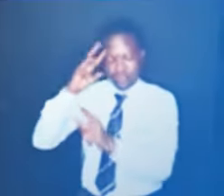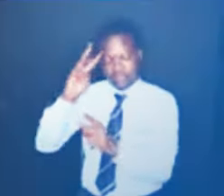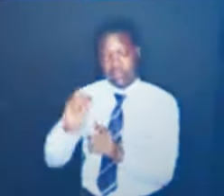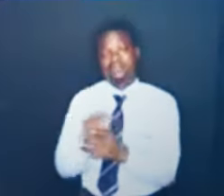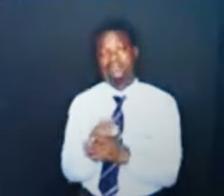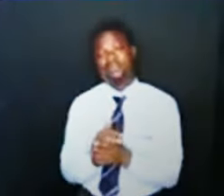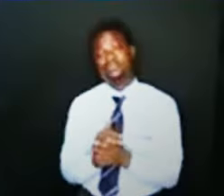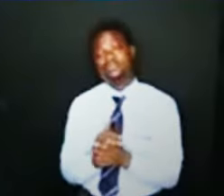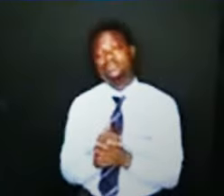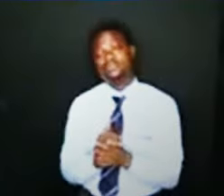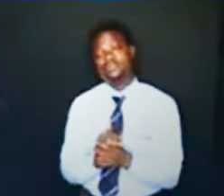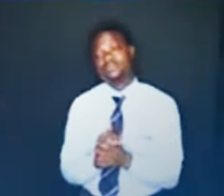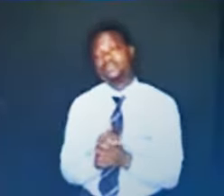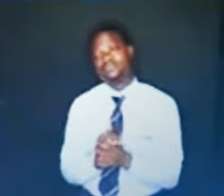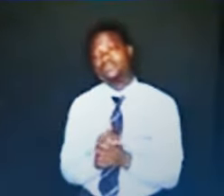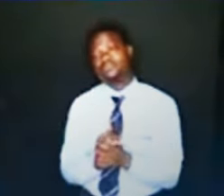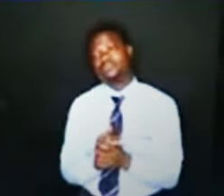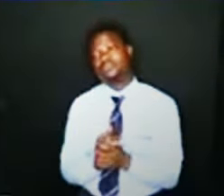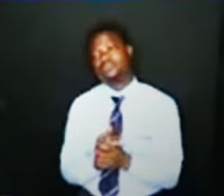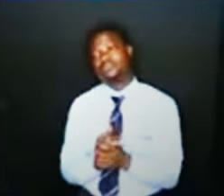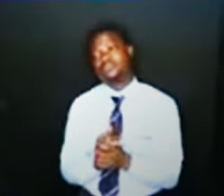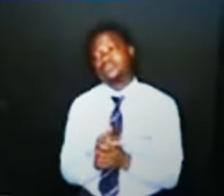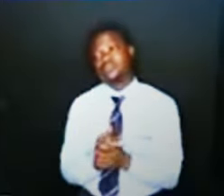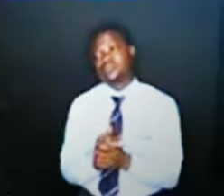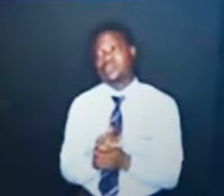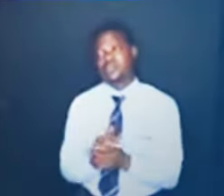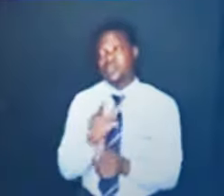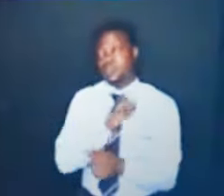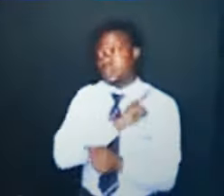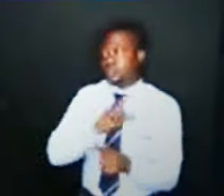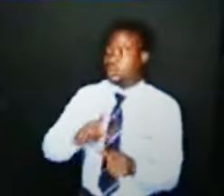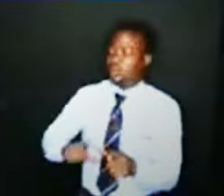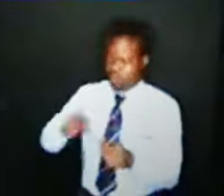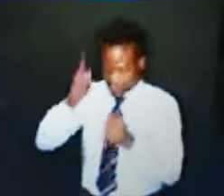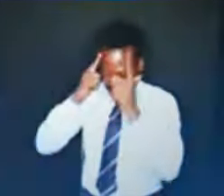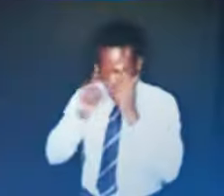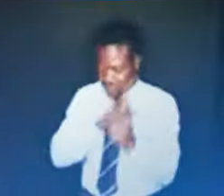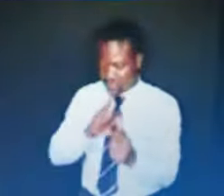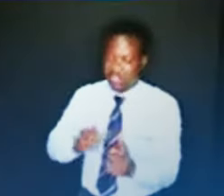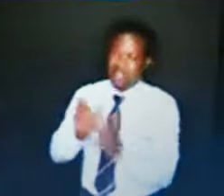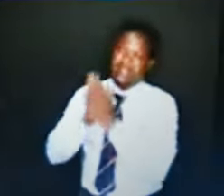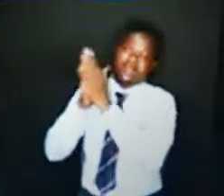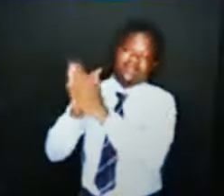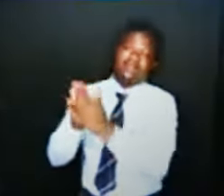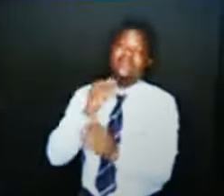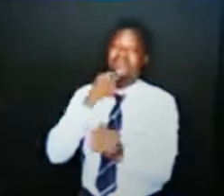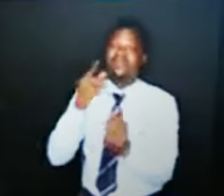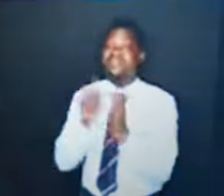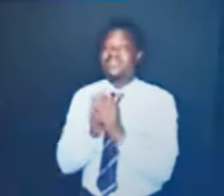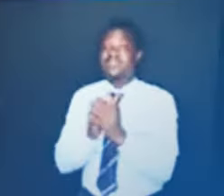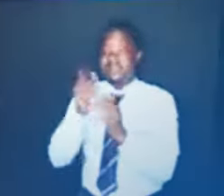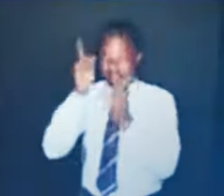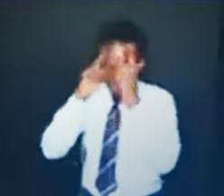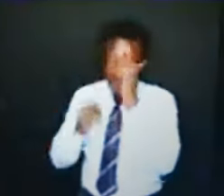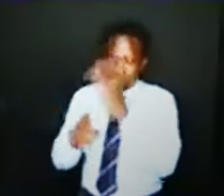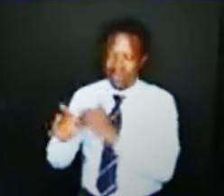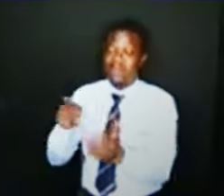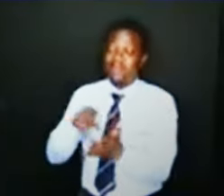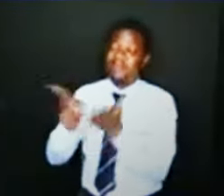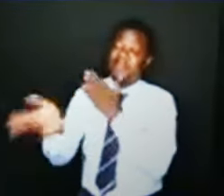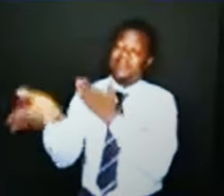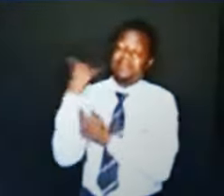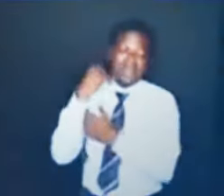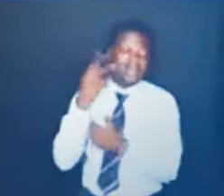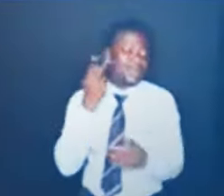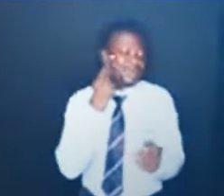otunidin Samuel na okanse ewrade ho na mesre no. Not because I asked God to pay back Penina.